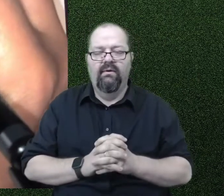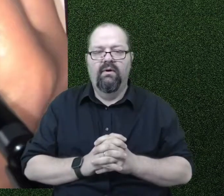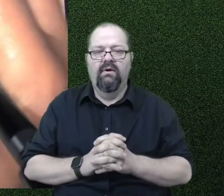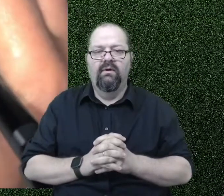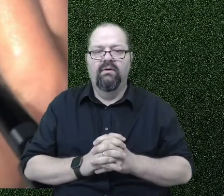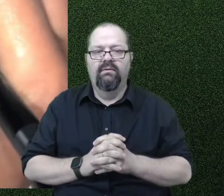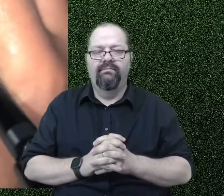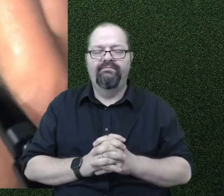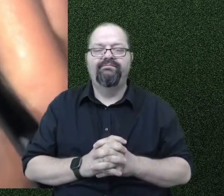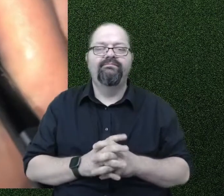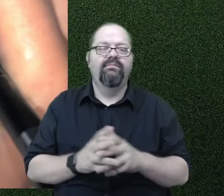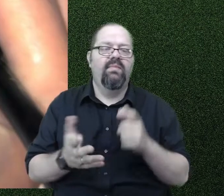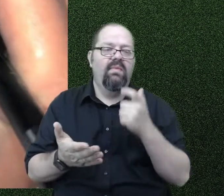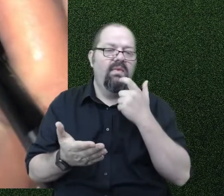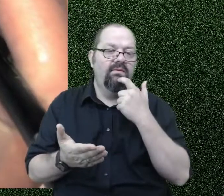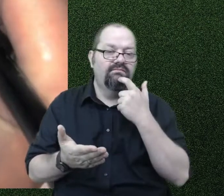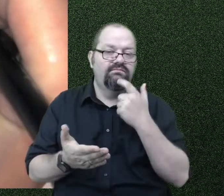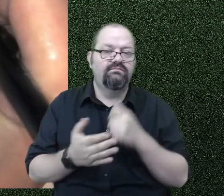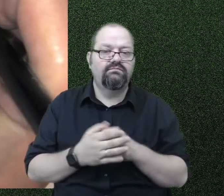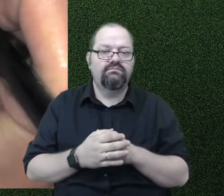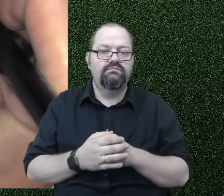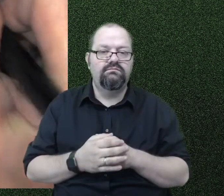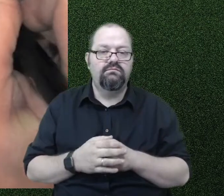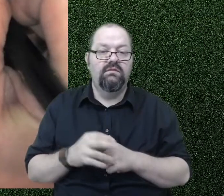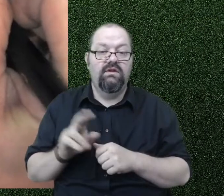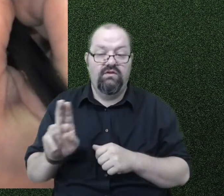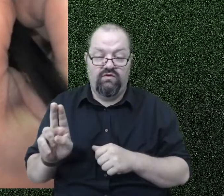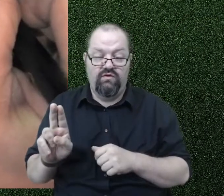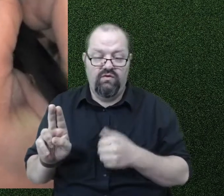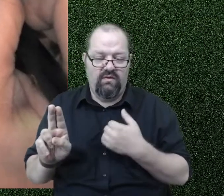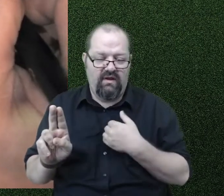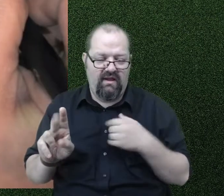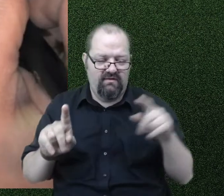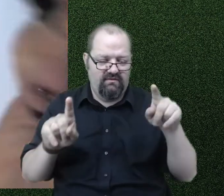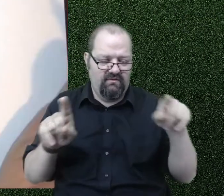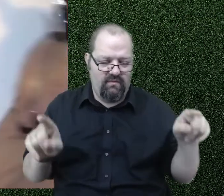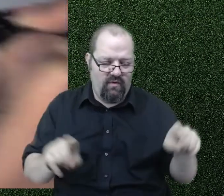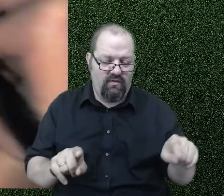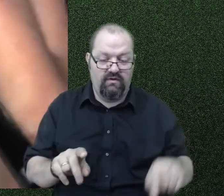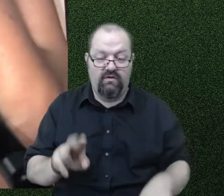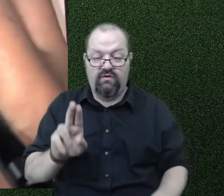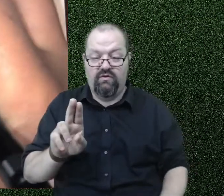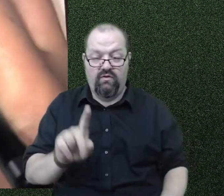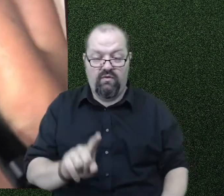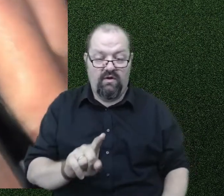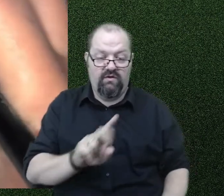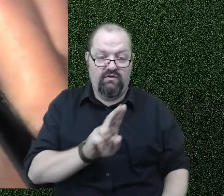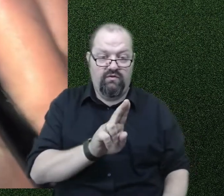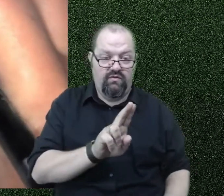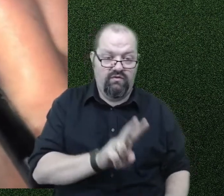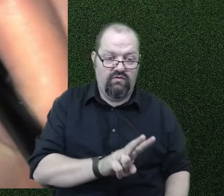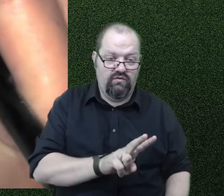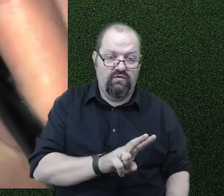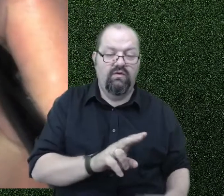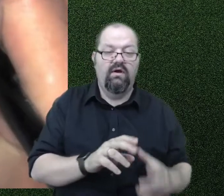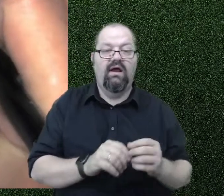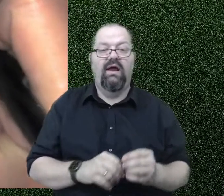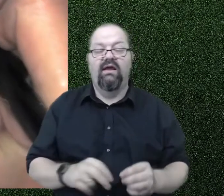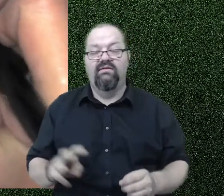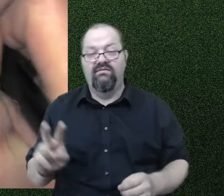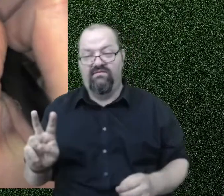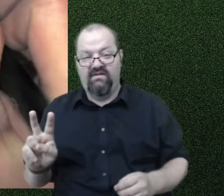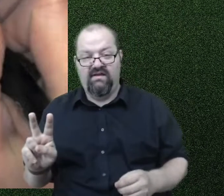Let's say that U has component form U1, U2, and V has component form V1,